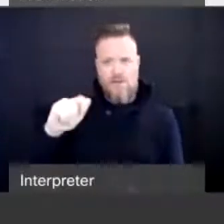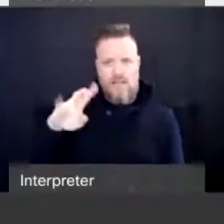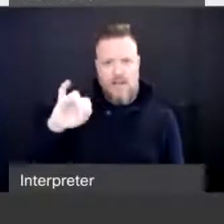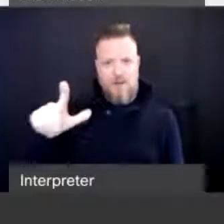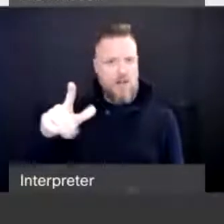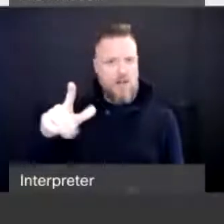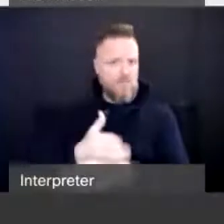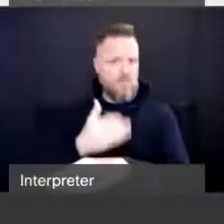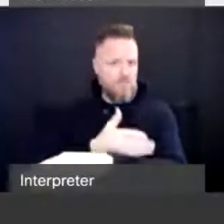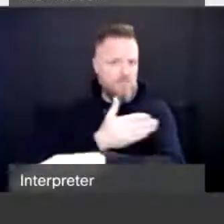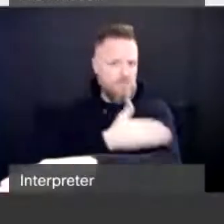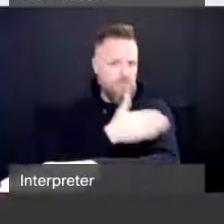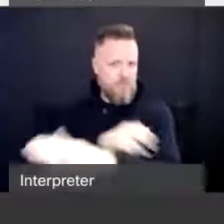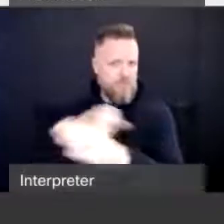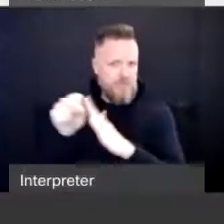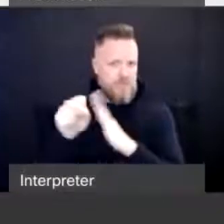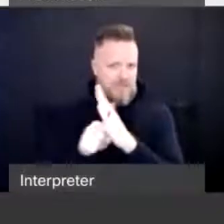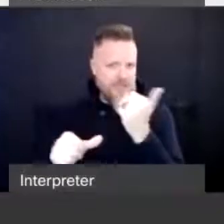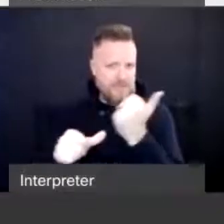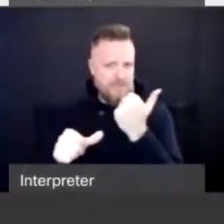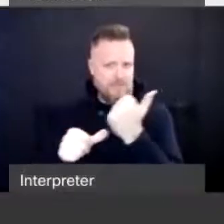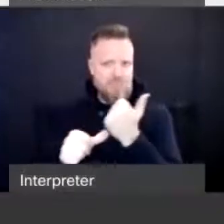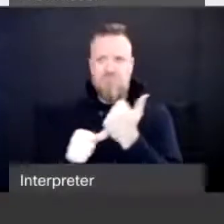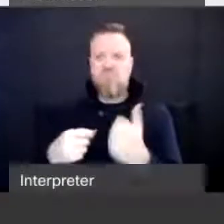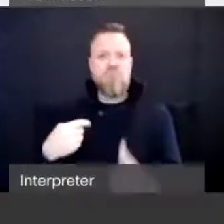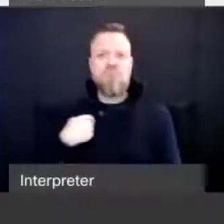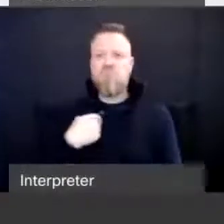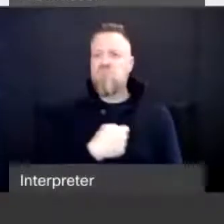so therefore, we didn't change